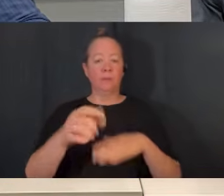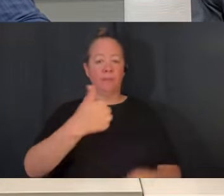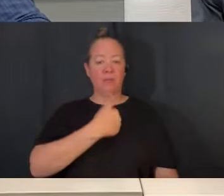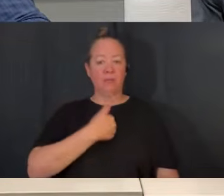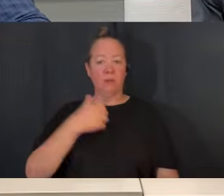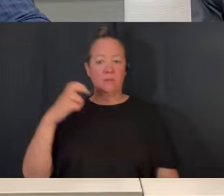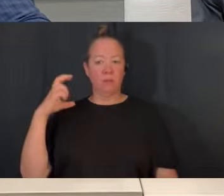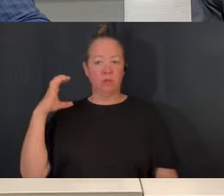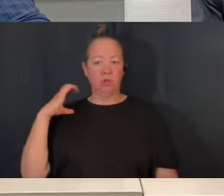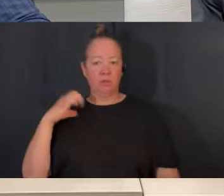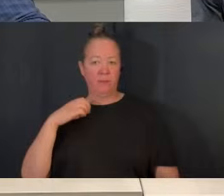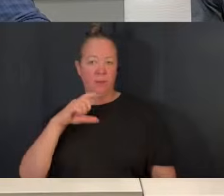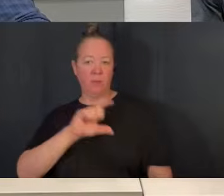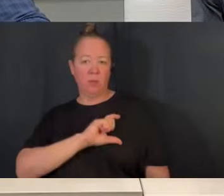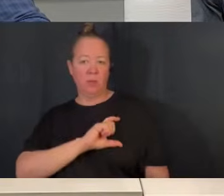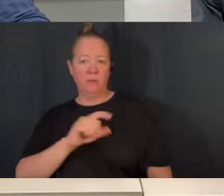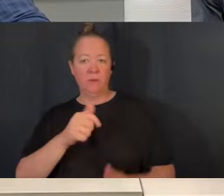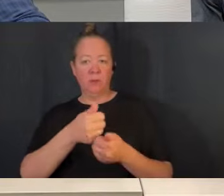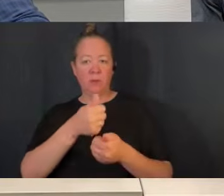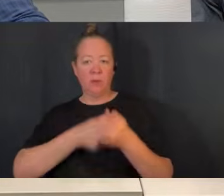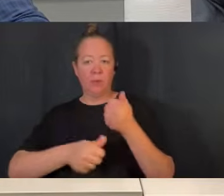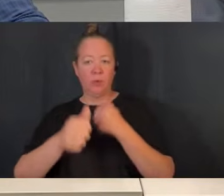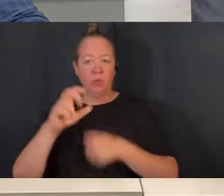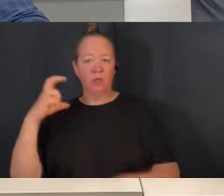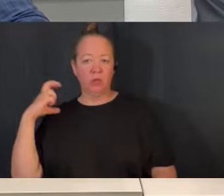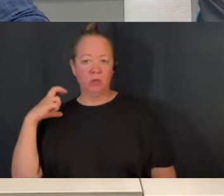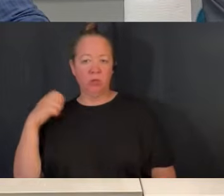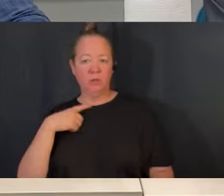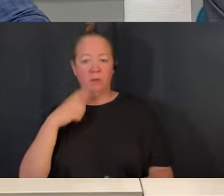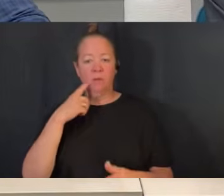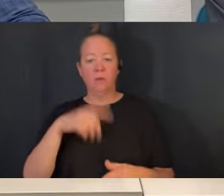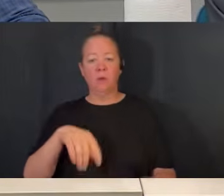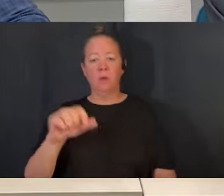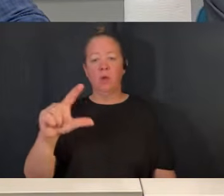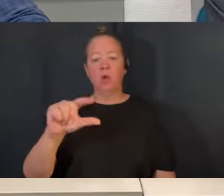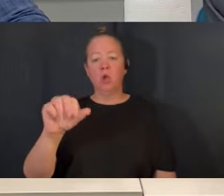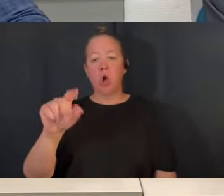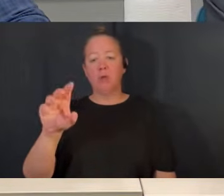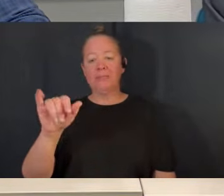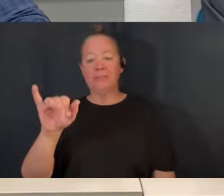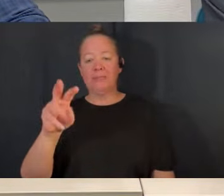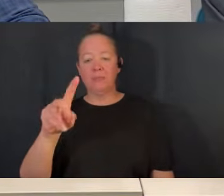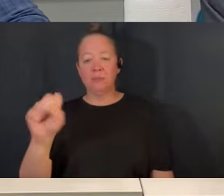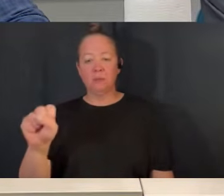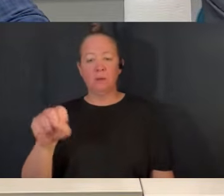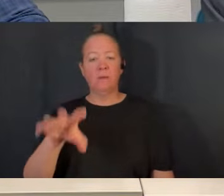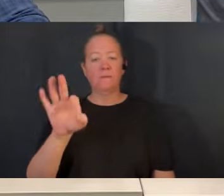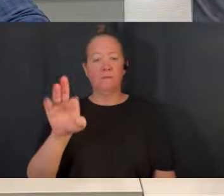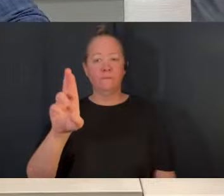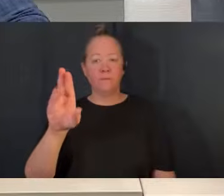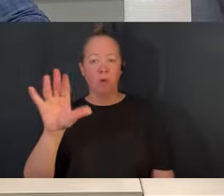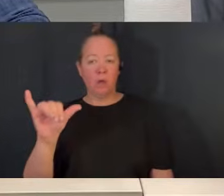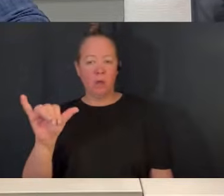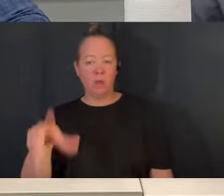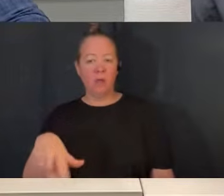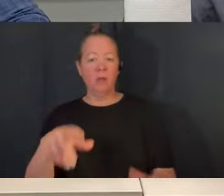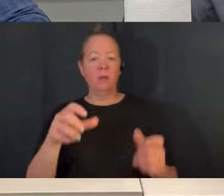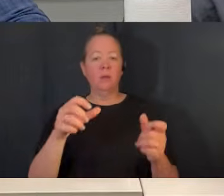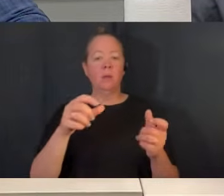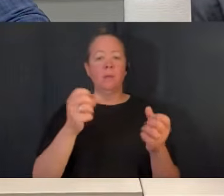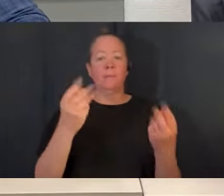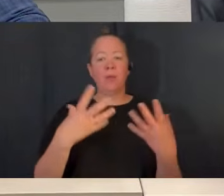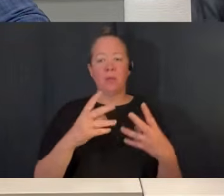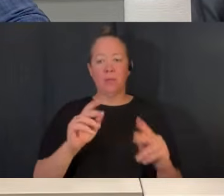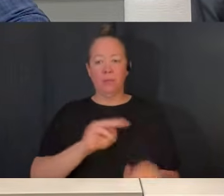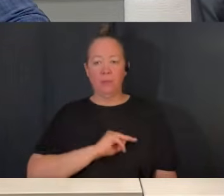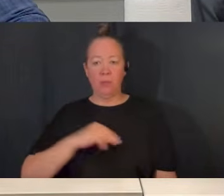Police, Deputy Chief, Councilmember Garces, Councilmember Fry, Attorney Deloach, several members of the Ross Management team,